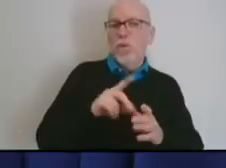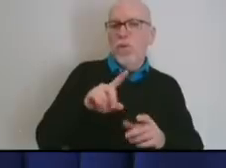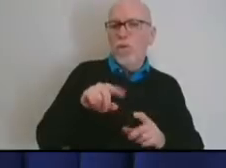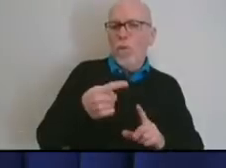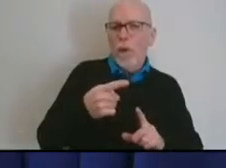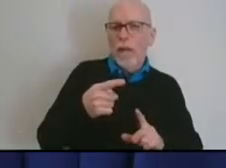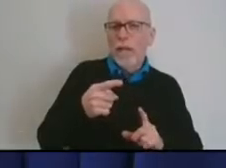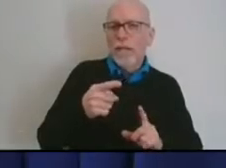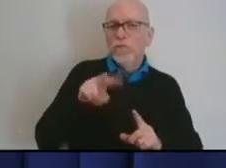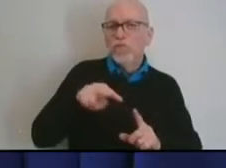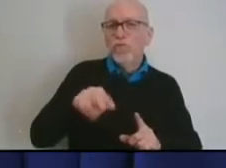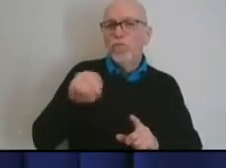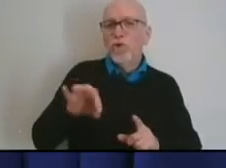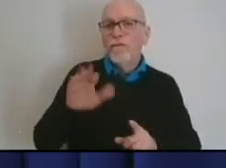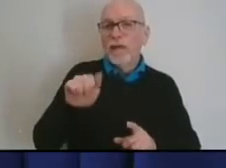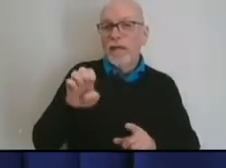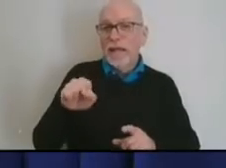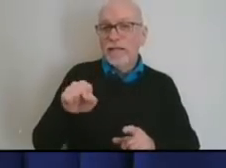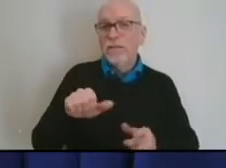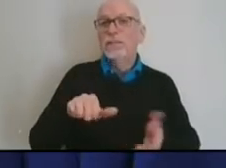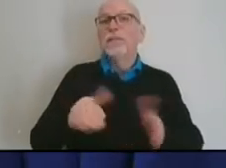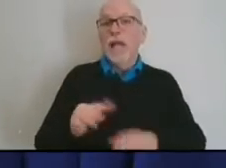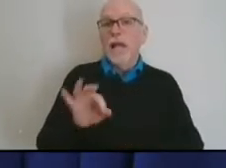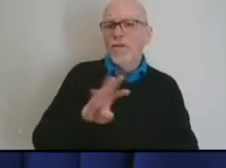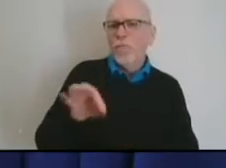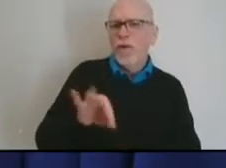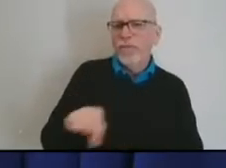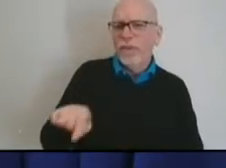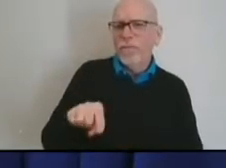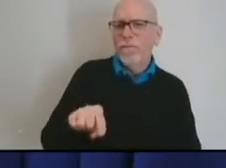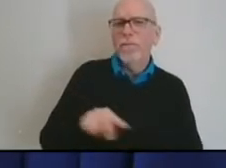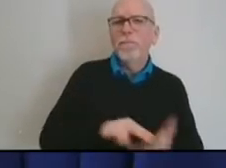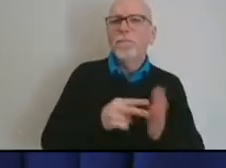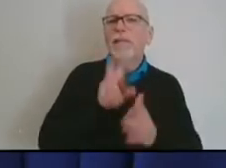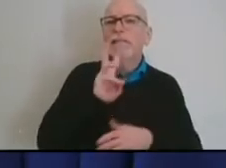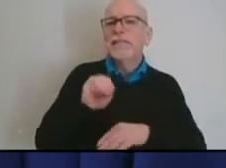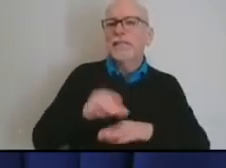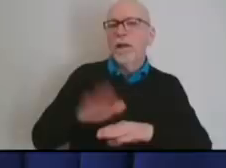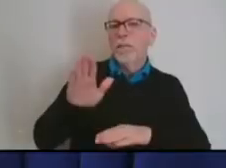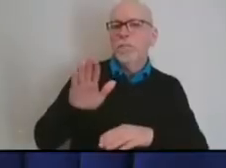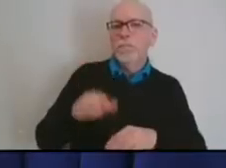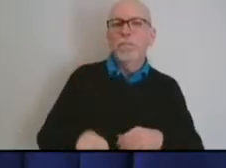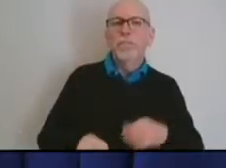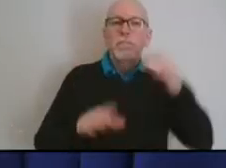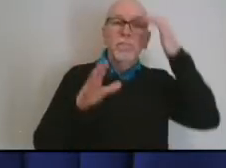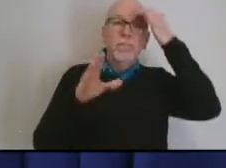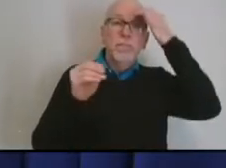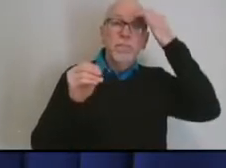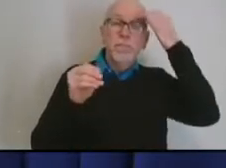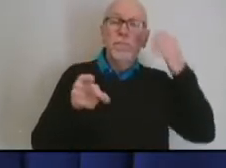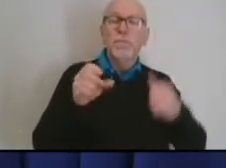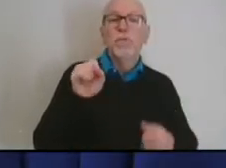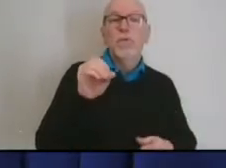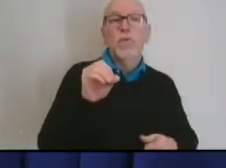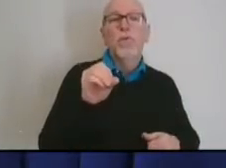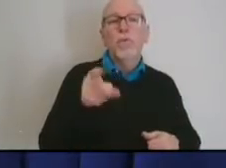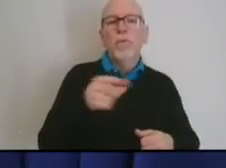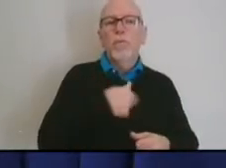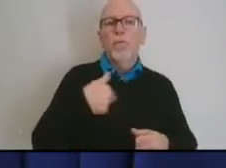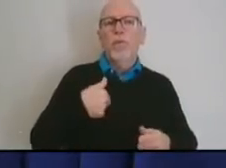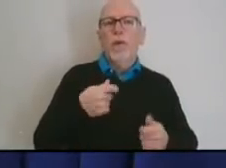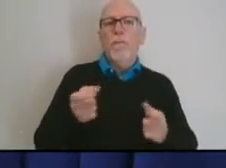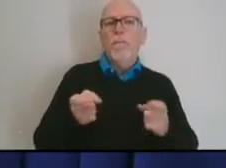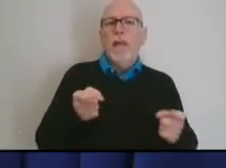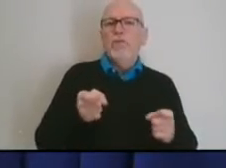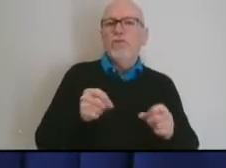the cases, that being 60 and older. And so we're managing the